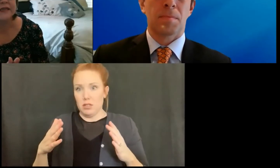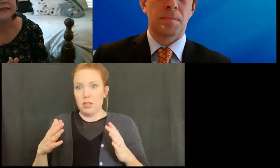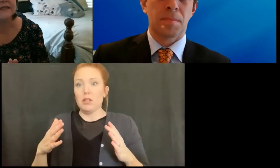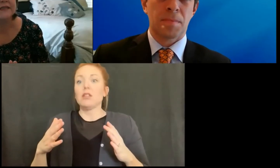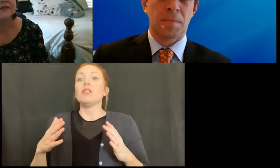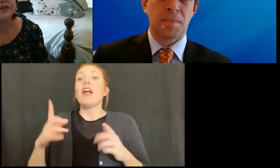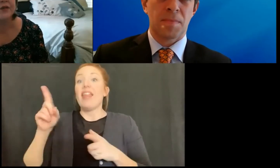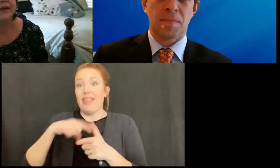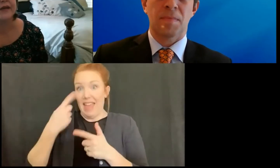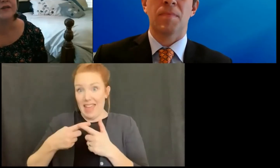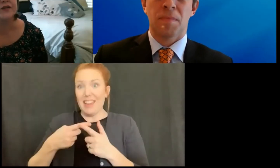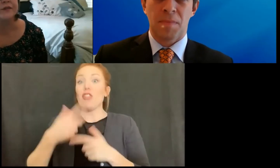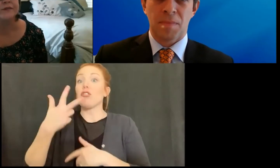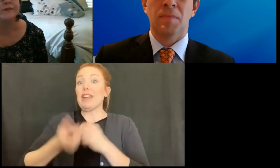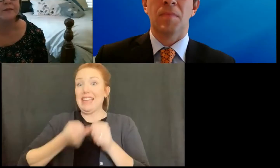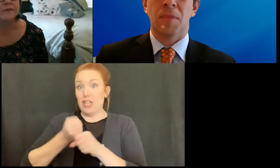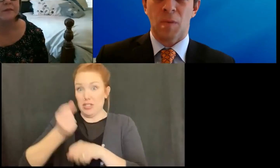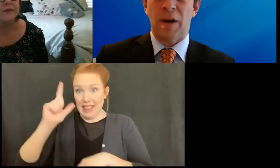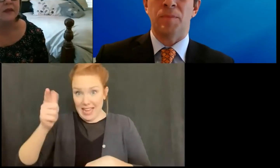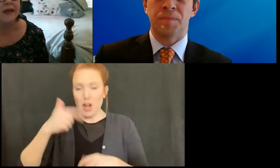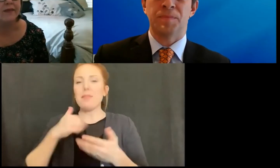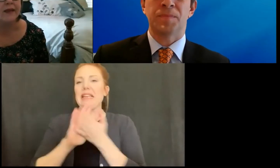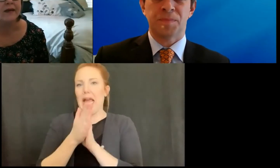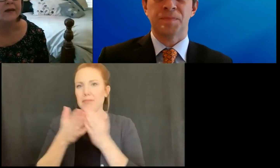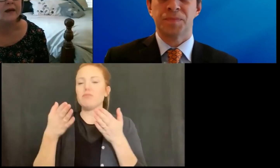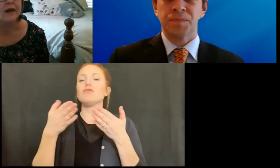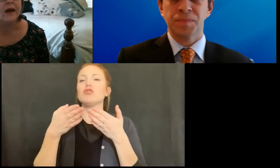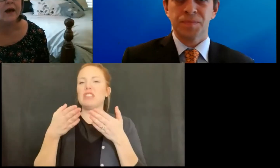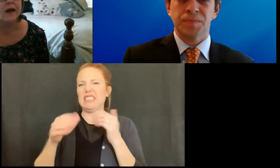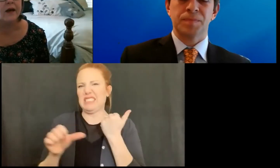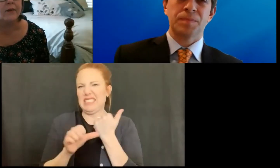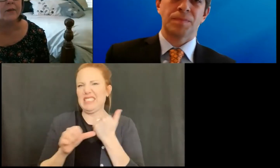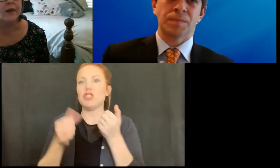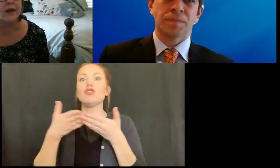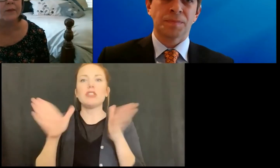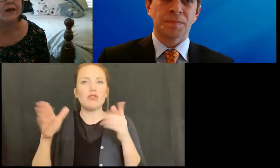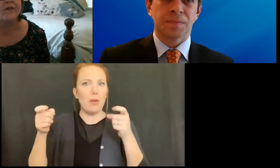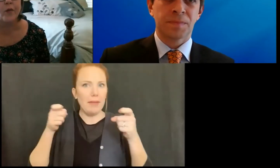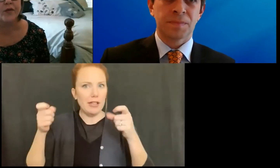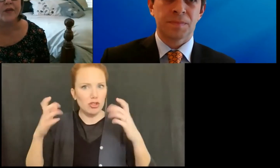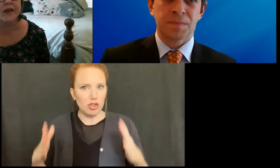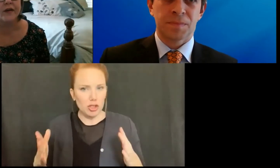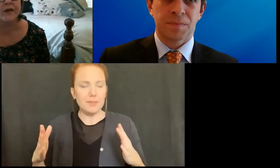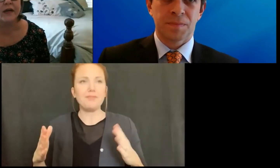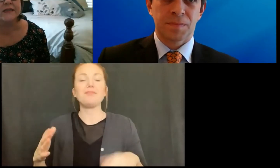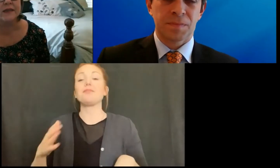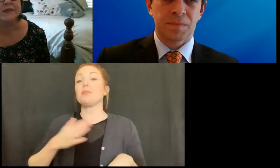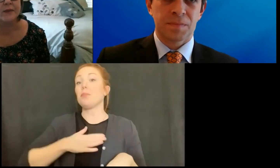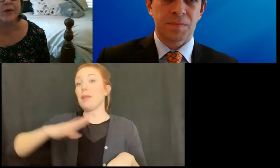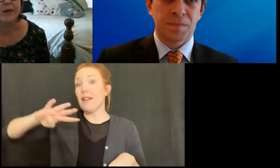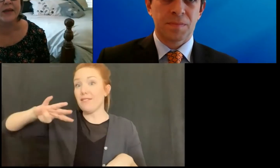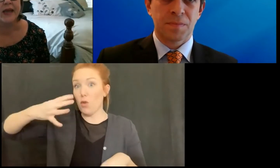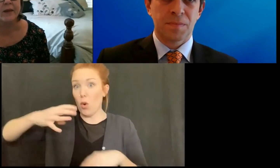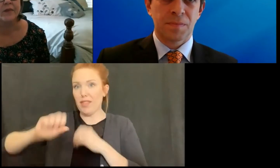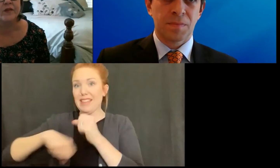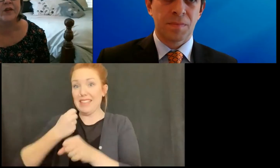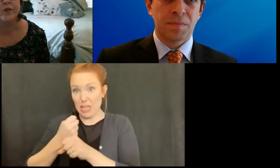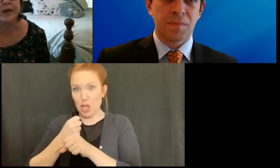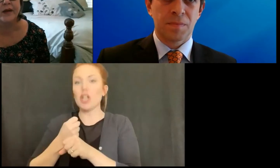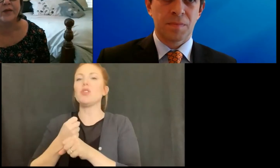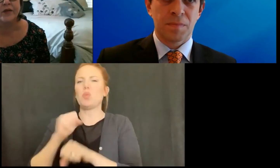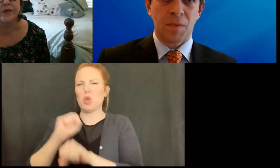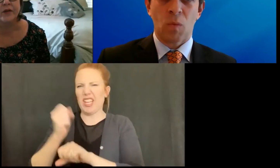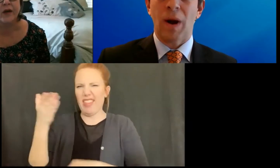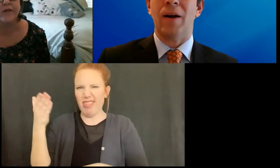was the assistant general manager. Wow. And then in my 4th year in September, I became the